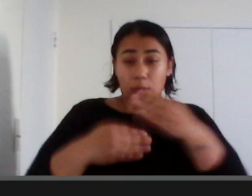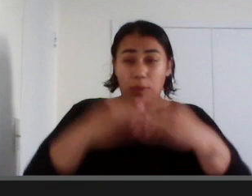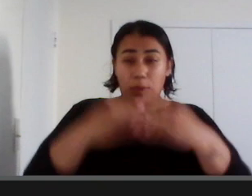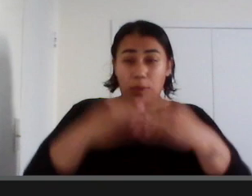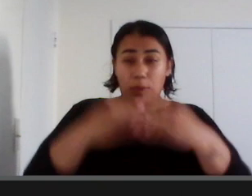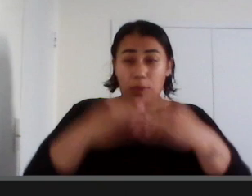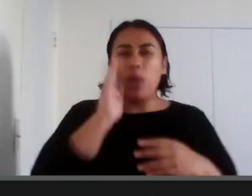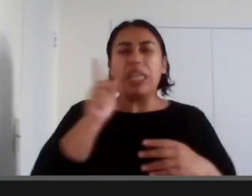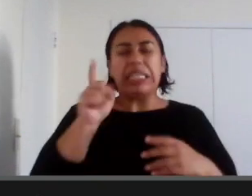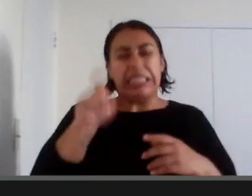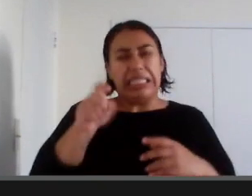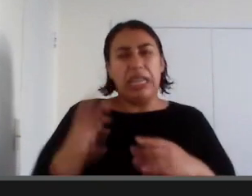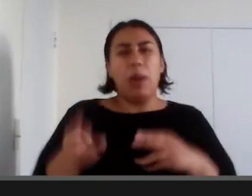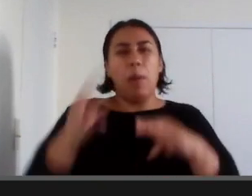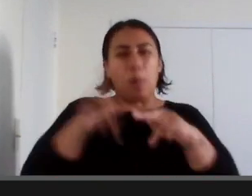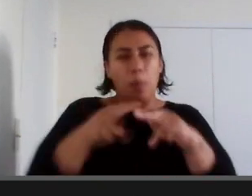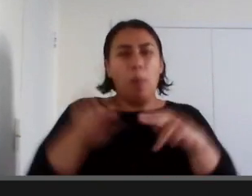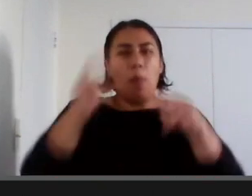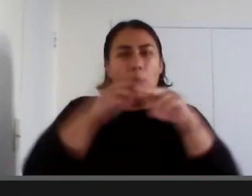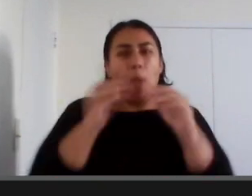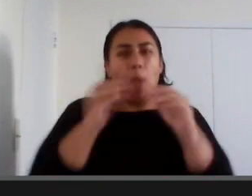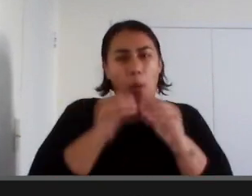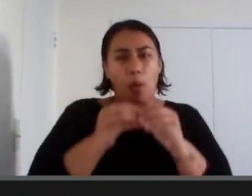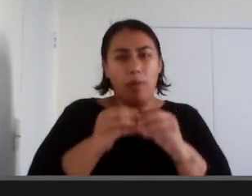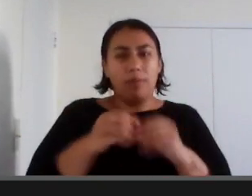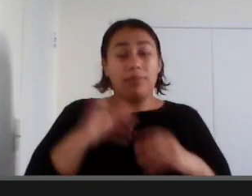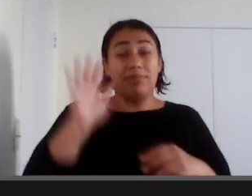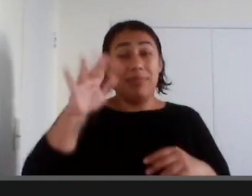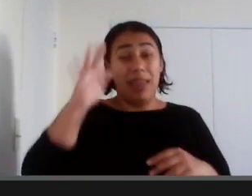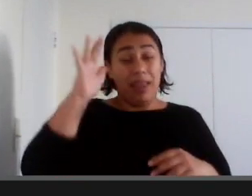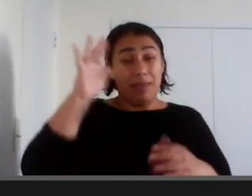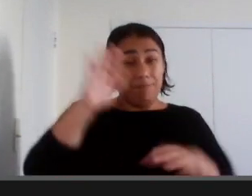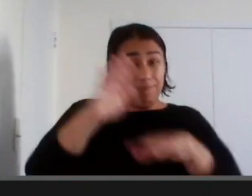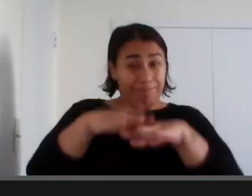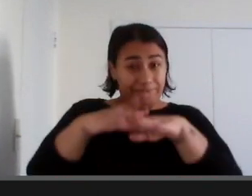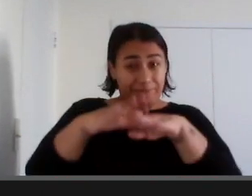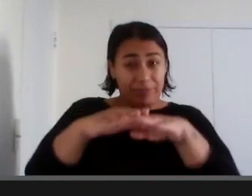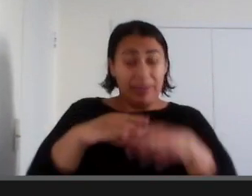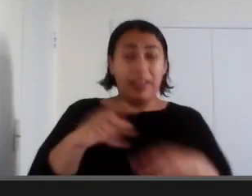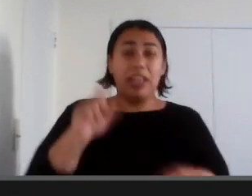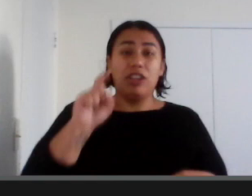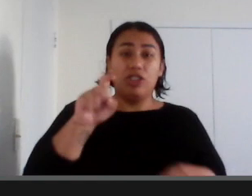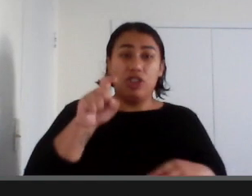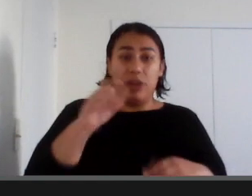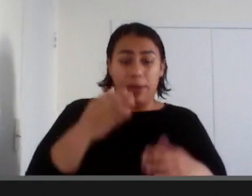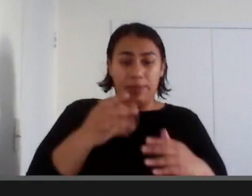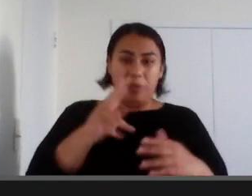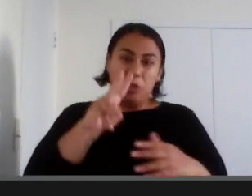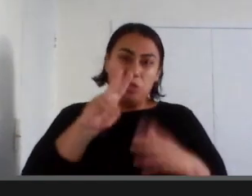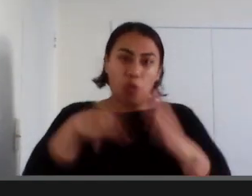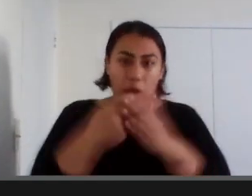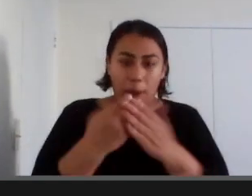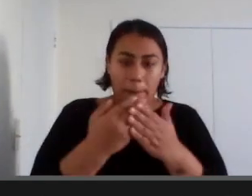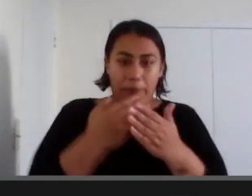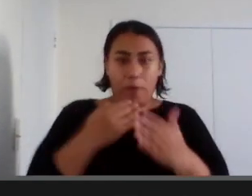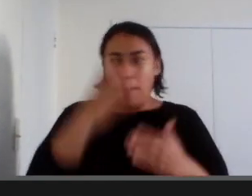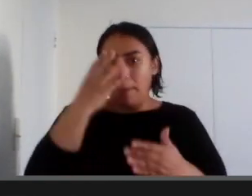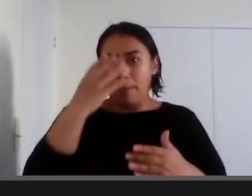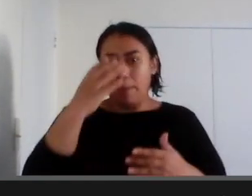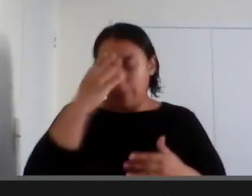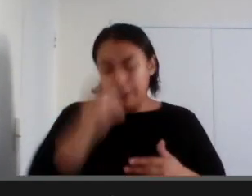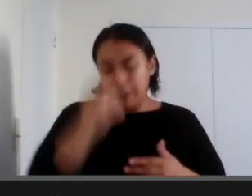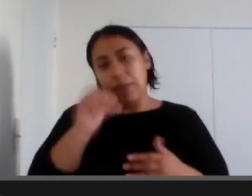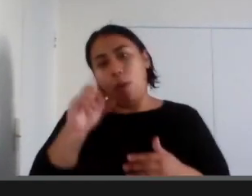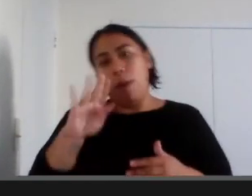THC are sedating. This is why we often recommend consuming your therapeutic dose a few hours before bed.